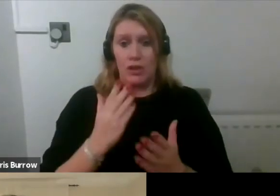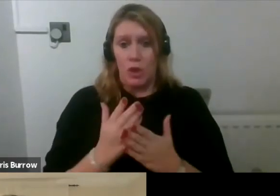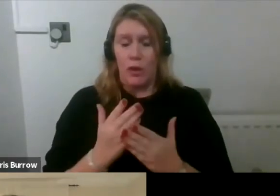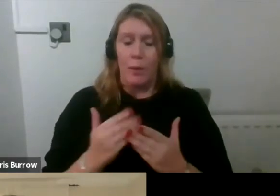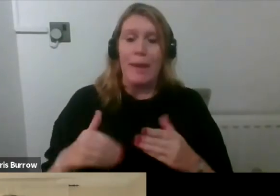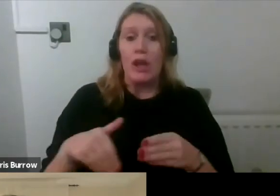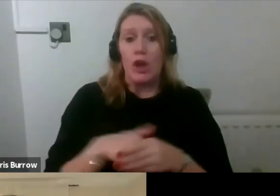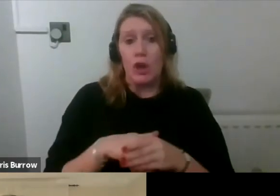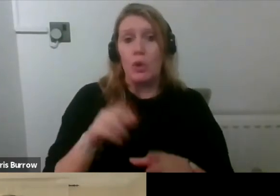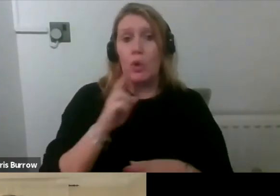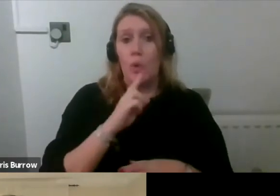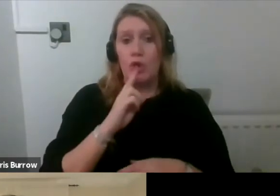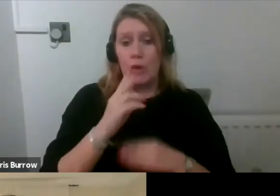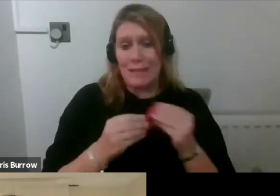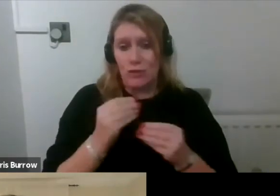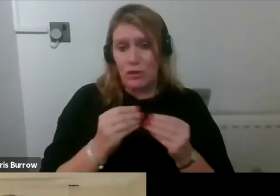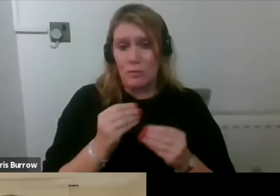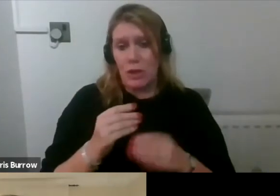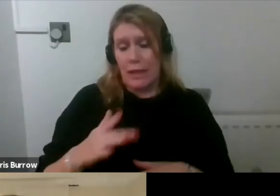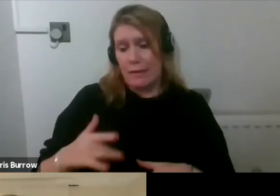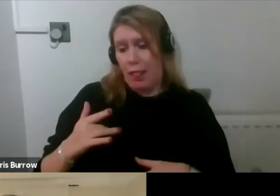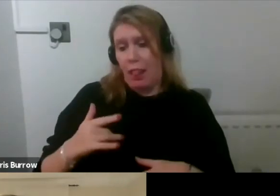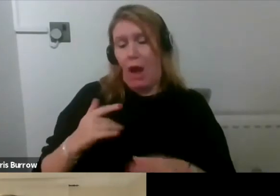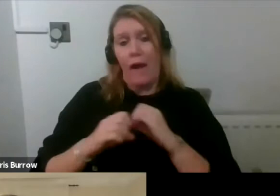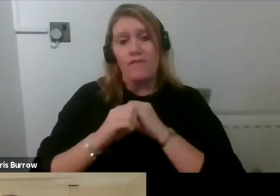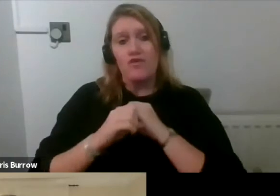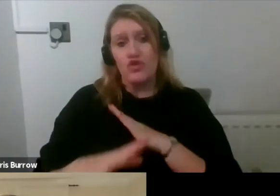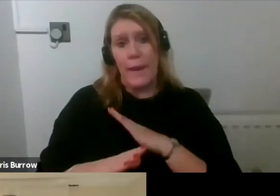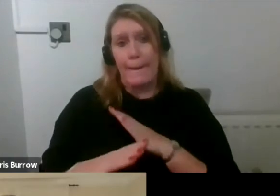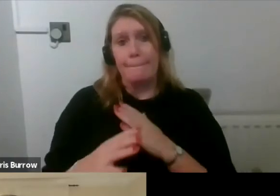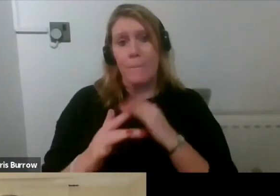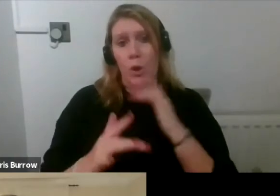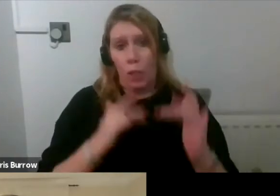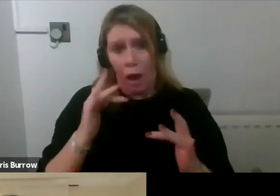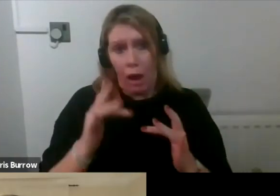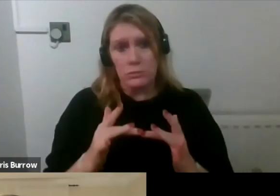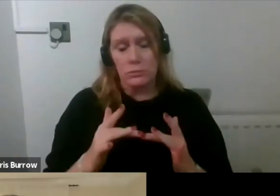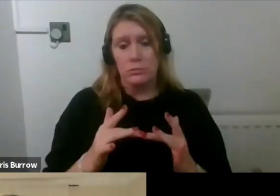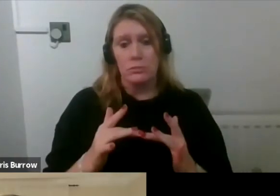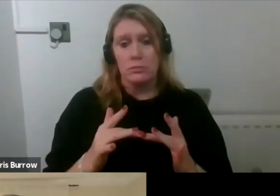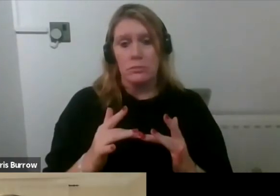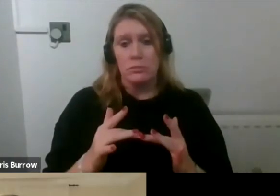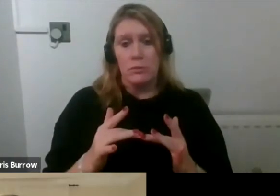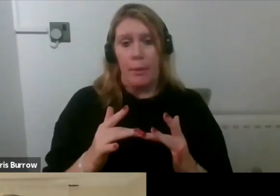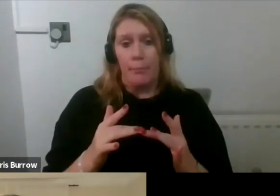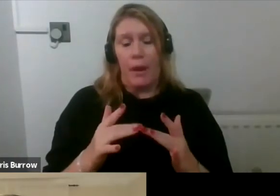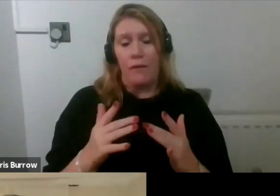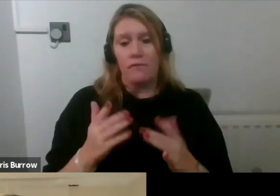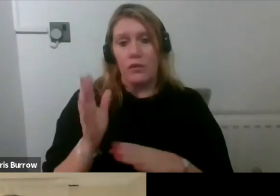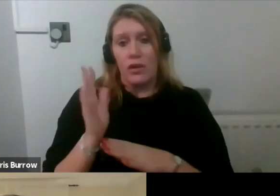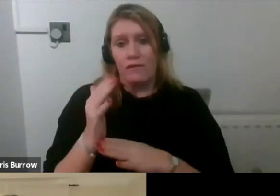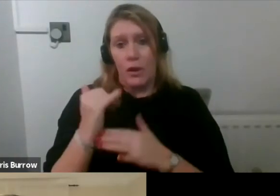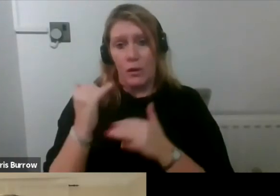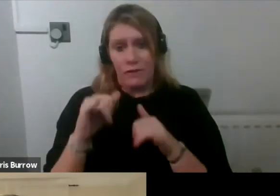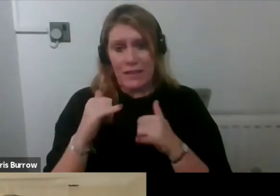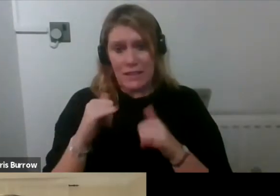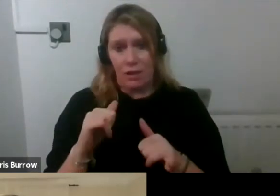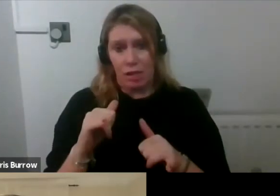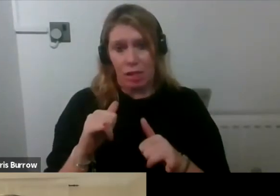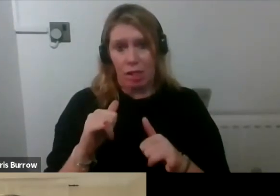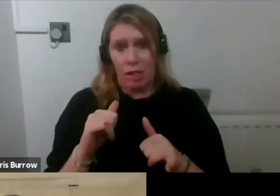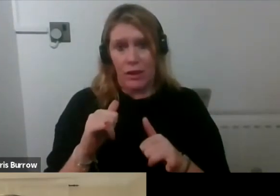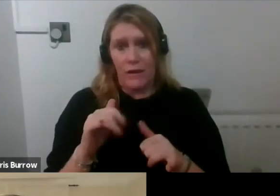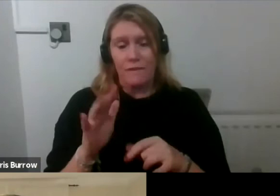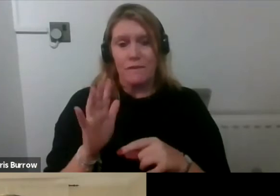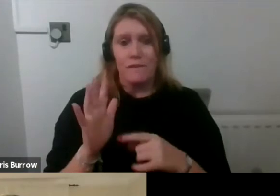things like the live stream, that it's actually for the film festival, certainly for screening films, if